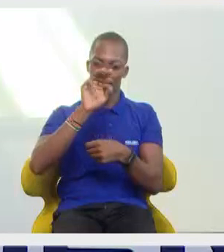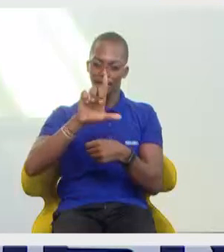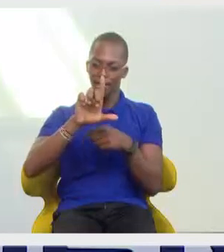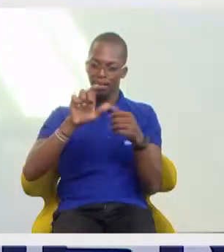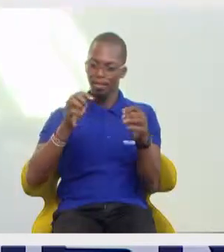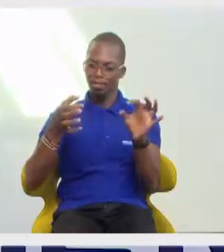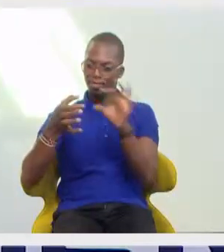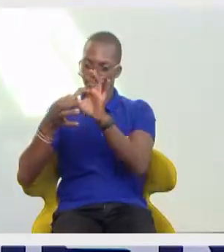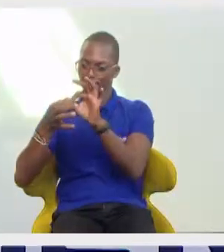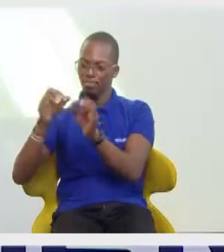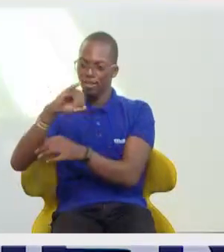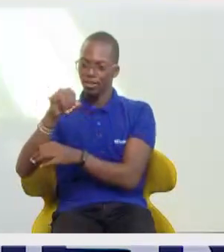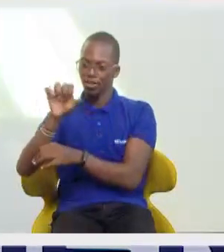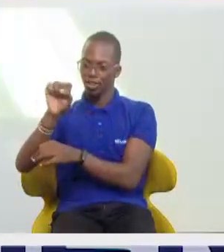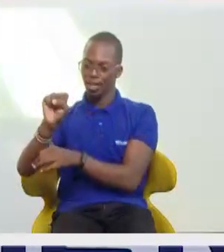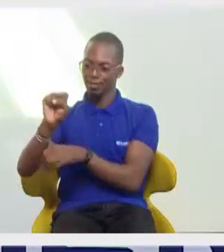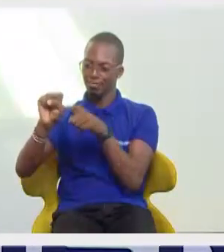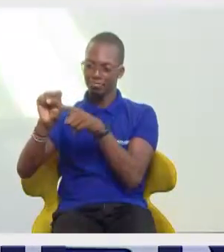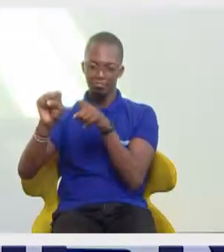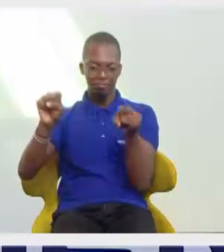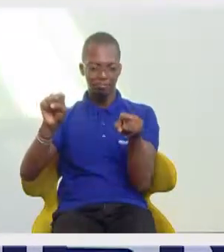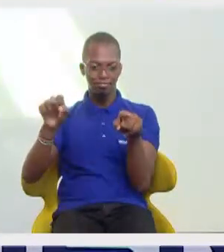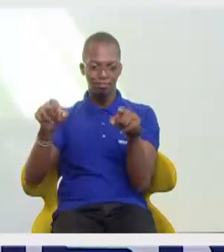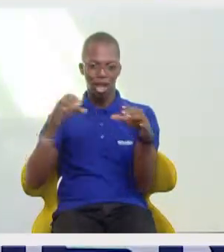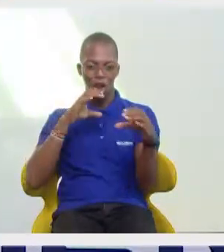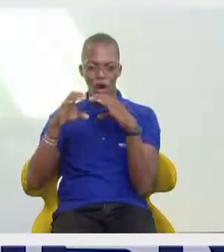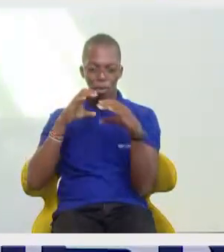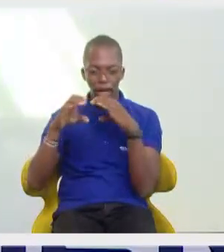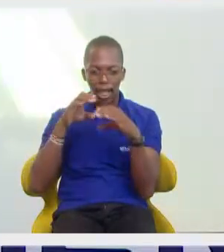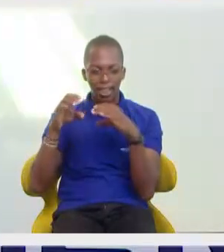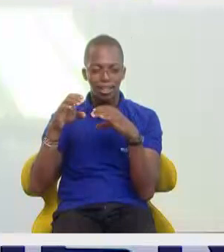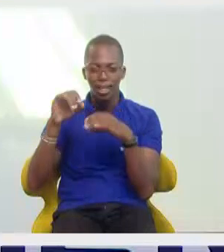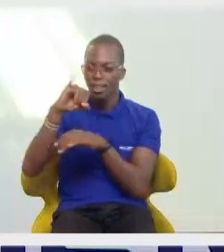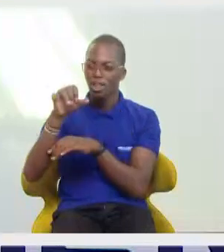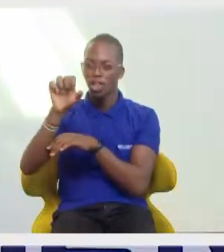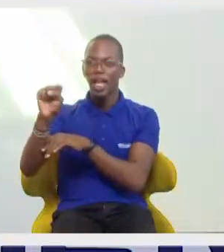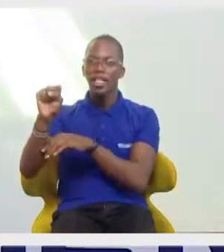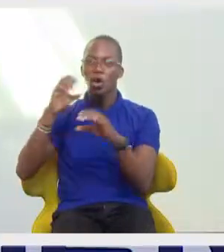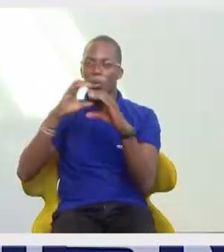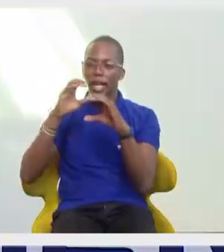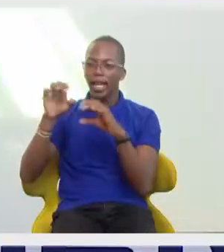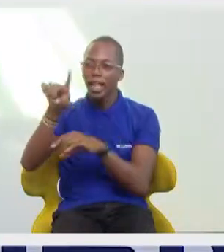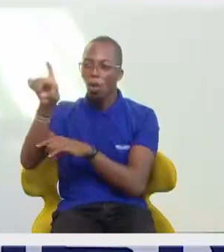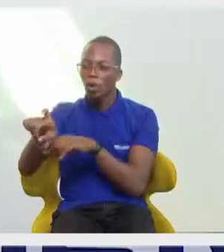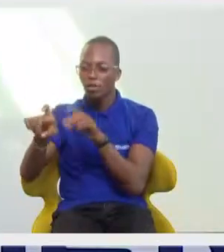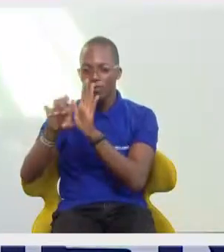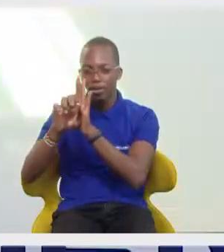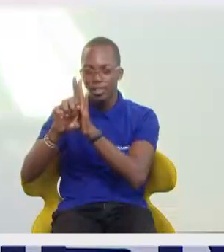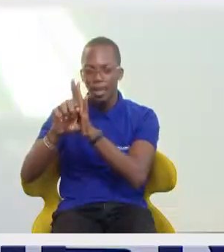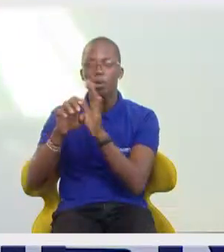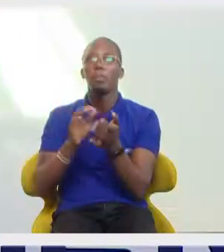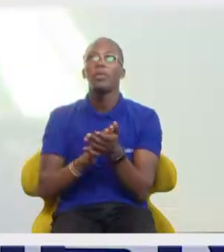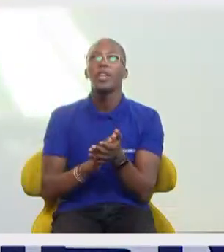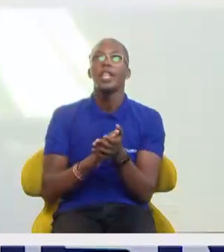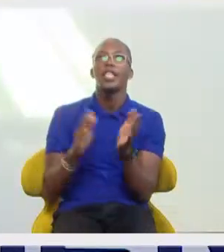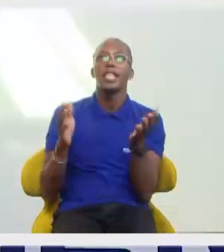JavaScript, they will communicate, and JavaScript will select for you certain questions. For example, when you select